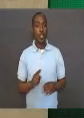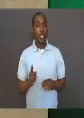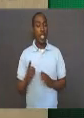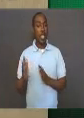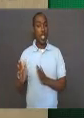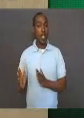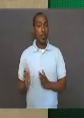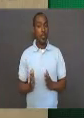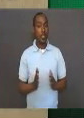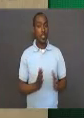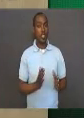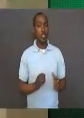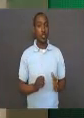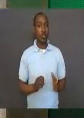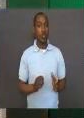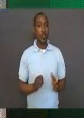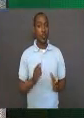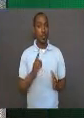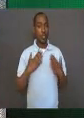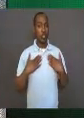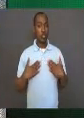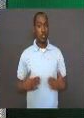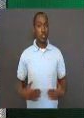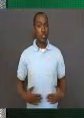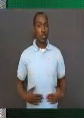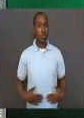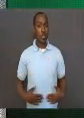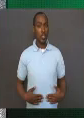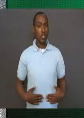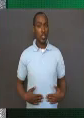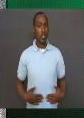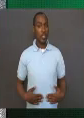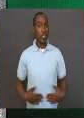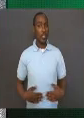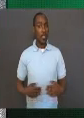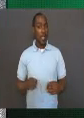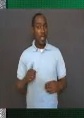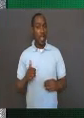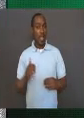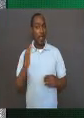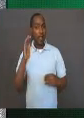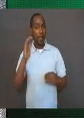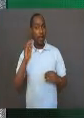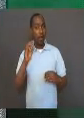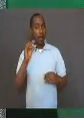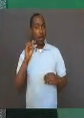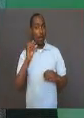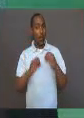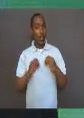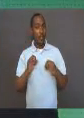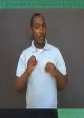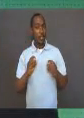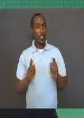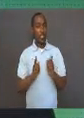done so that if your body ever comes into contact with the real